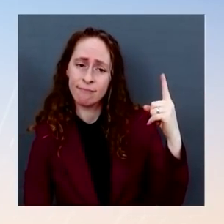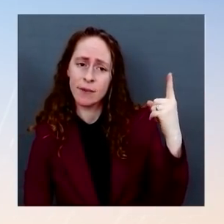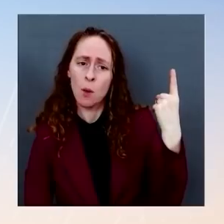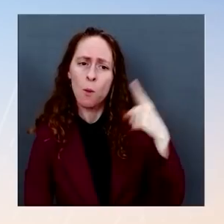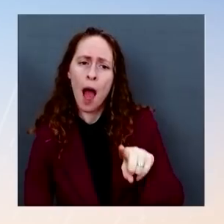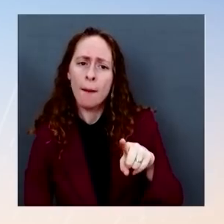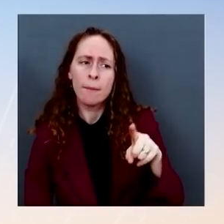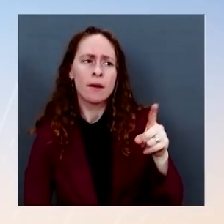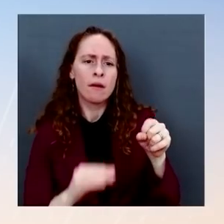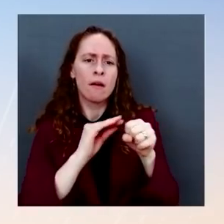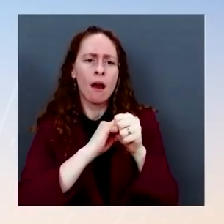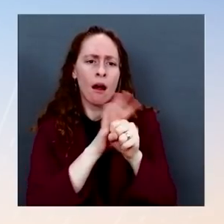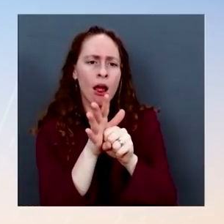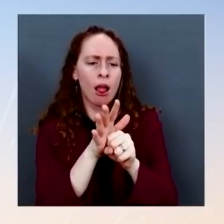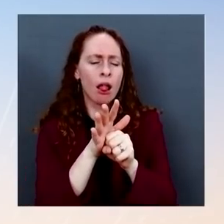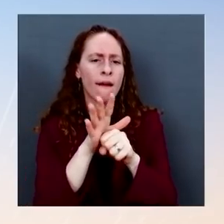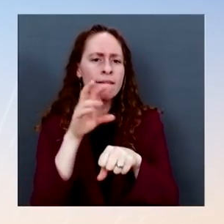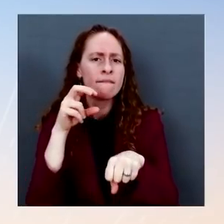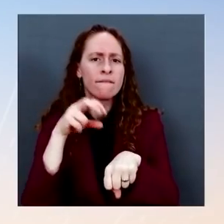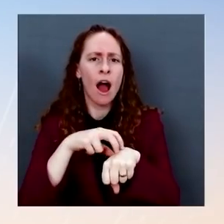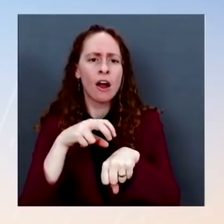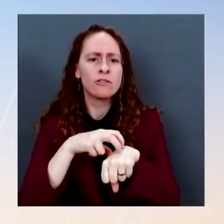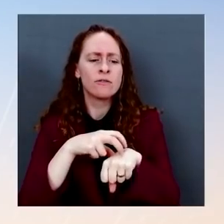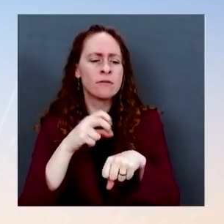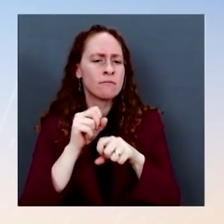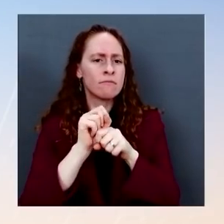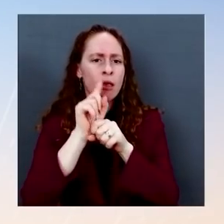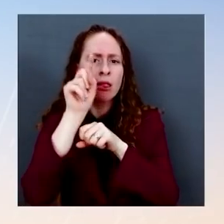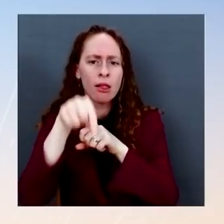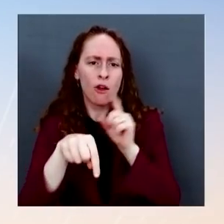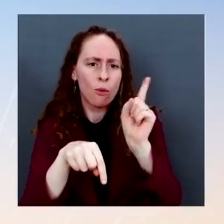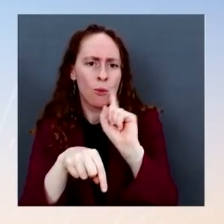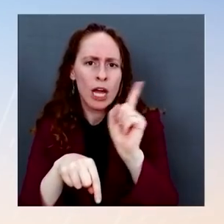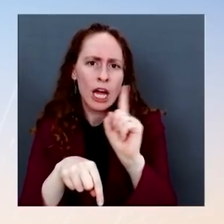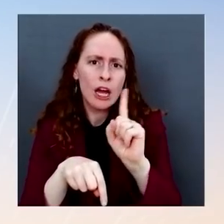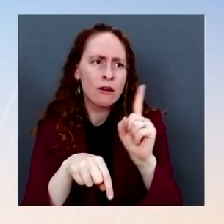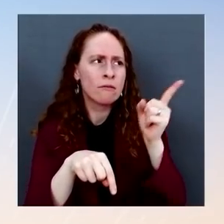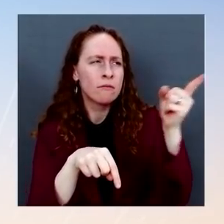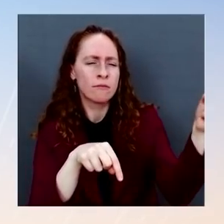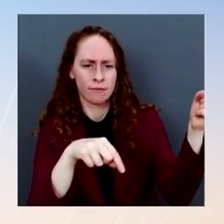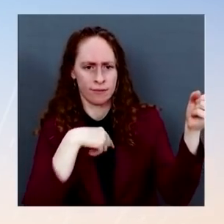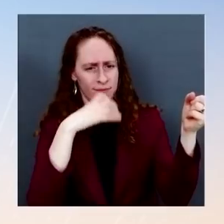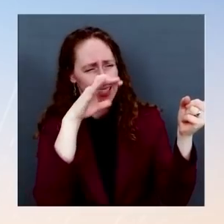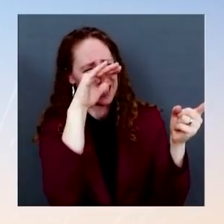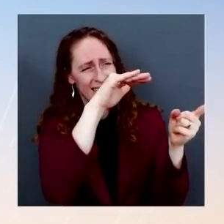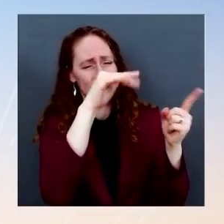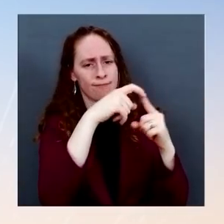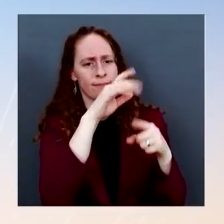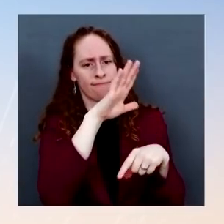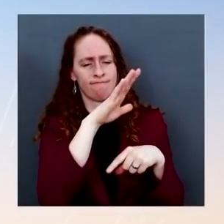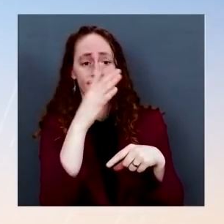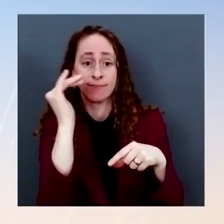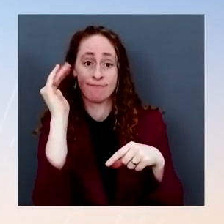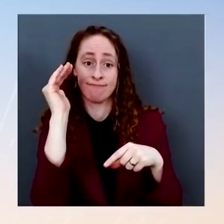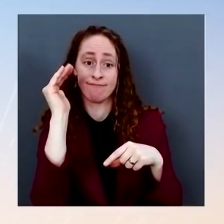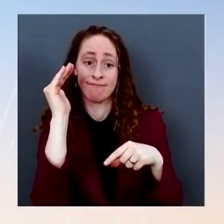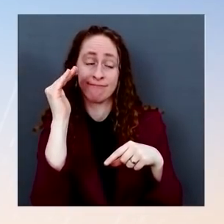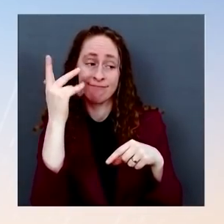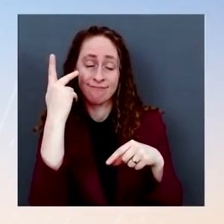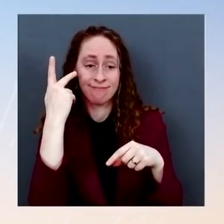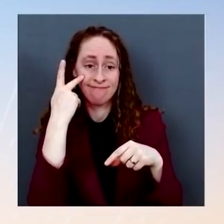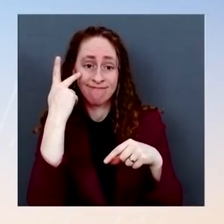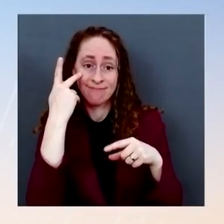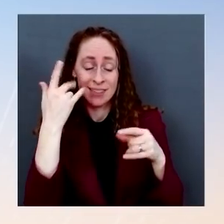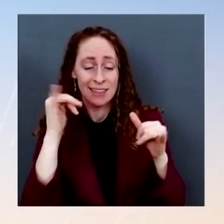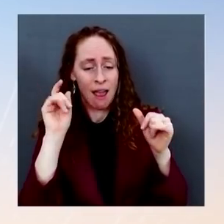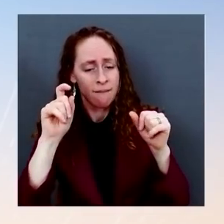ahead. Does the administration regret the earlier guidance on booster shots where not everybody was eligible and they weren't made to